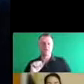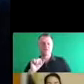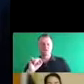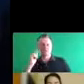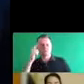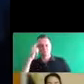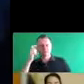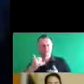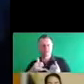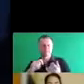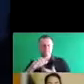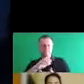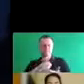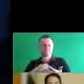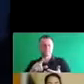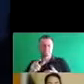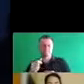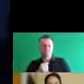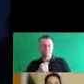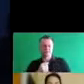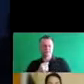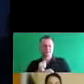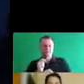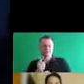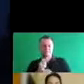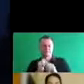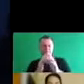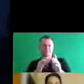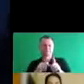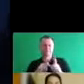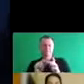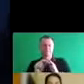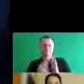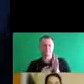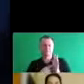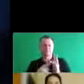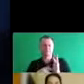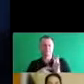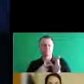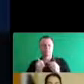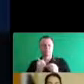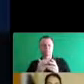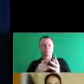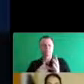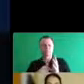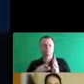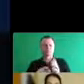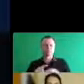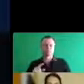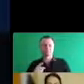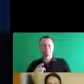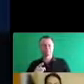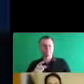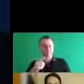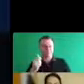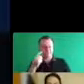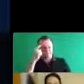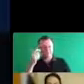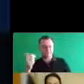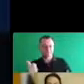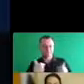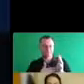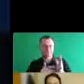The film itself follows the protagonist, but has this idea of magical in there as